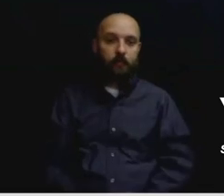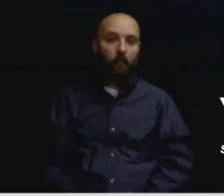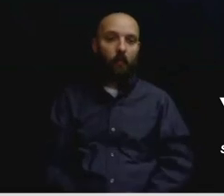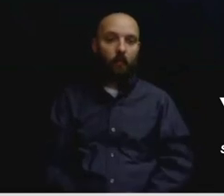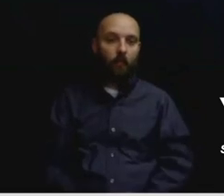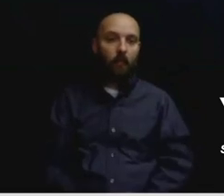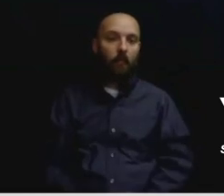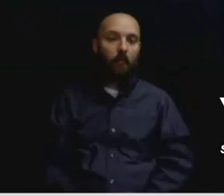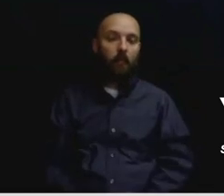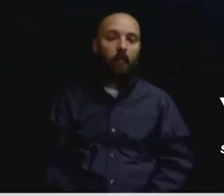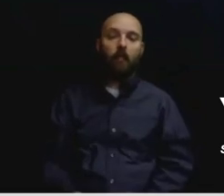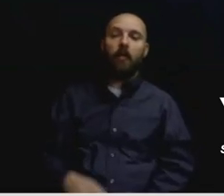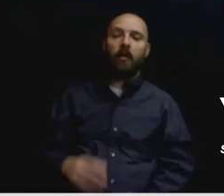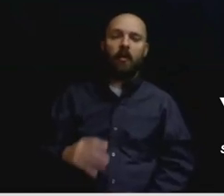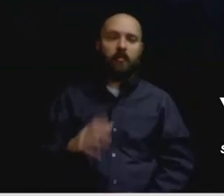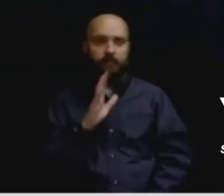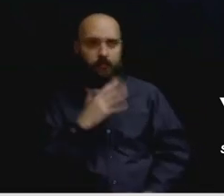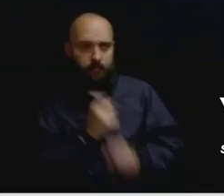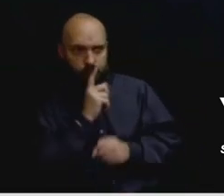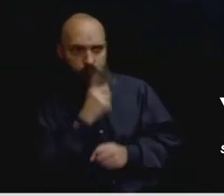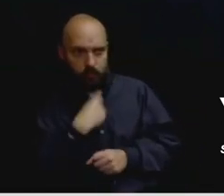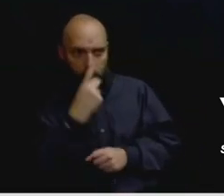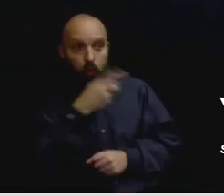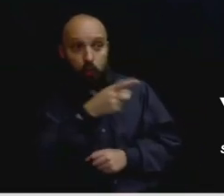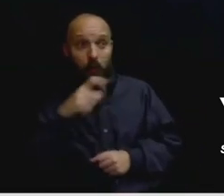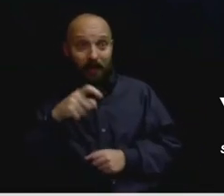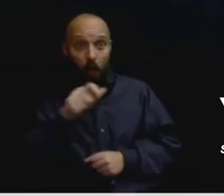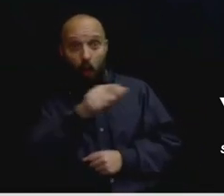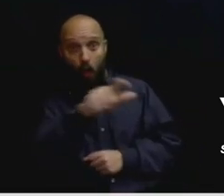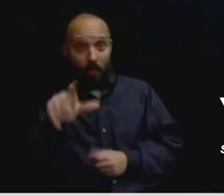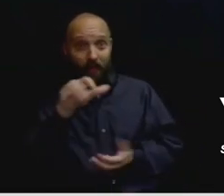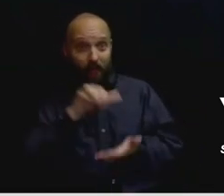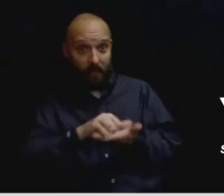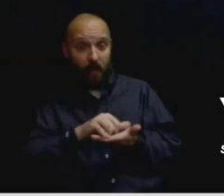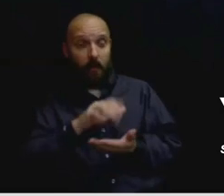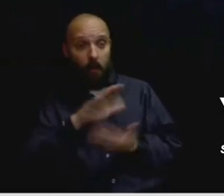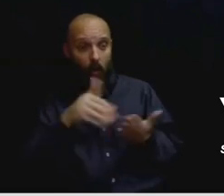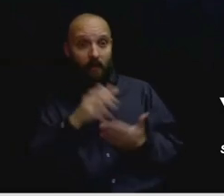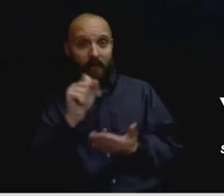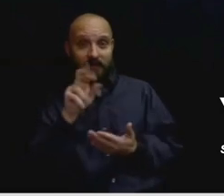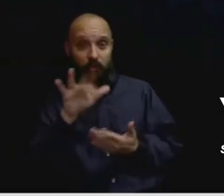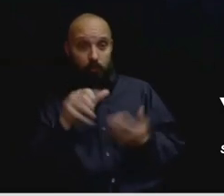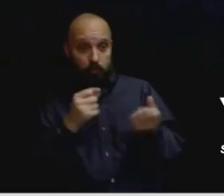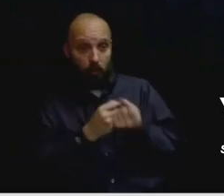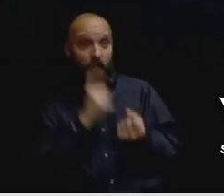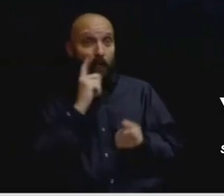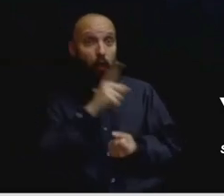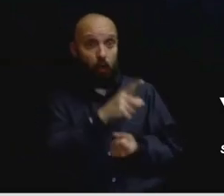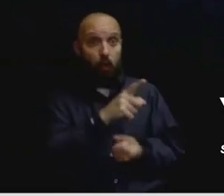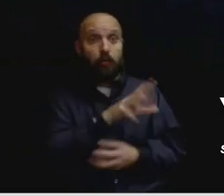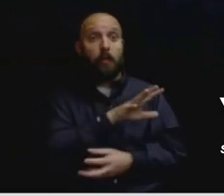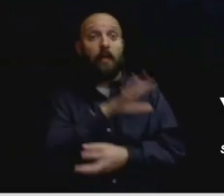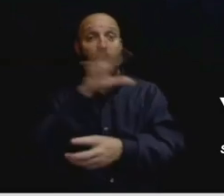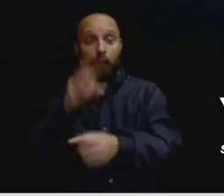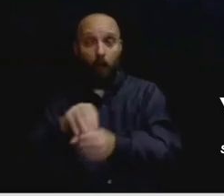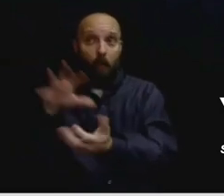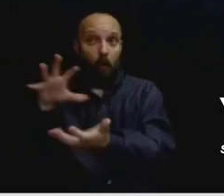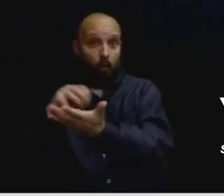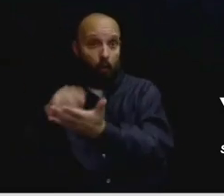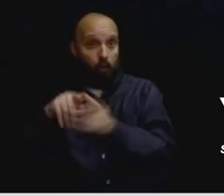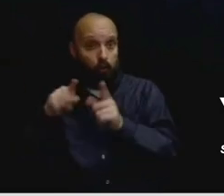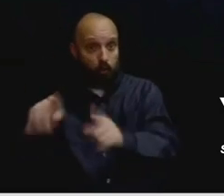So I just want to make sure I understand. So you needed all of these sensory supports in order for you to engage and learn in that session?